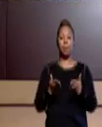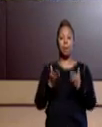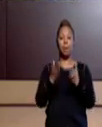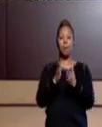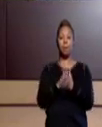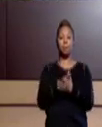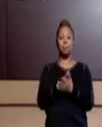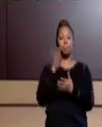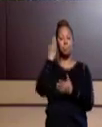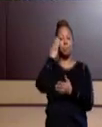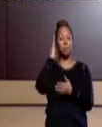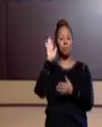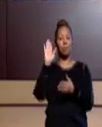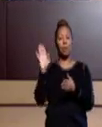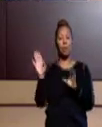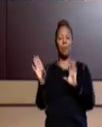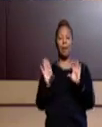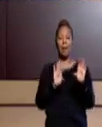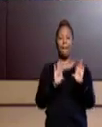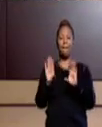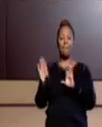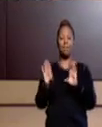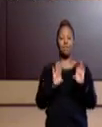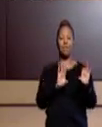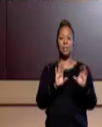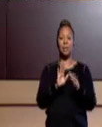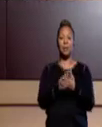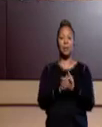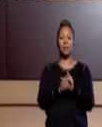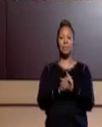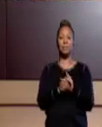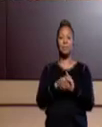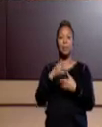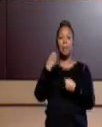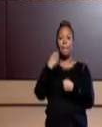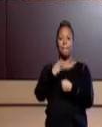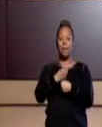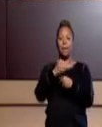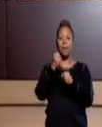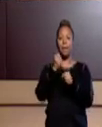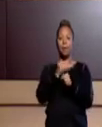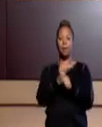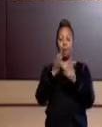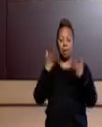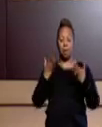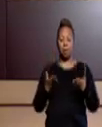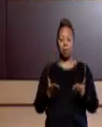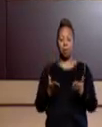don't know how. Don't know how, but you did. Yeah. Made